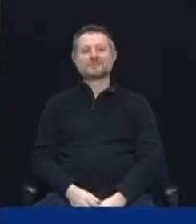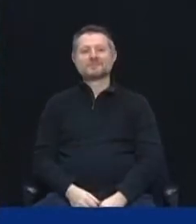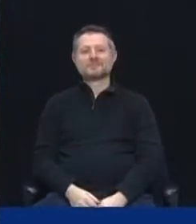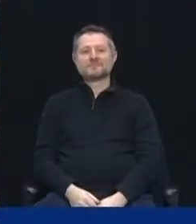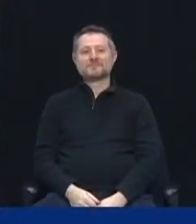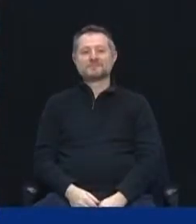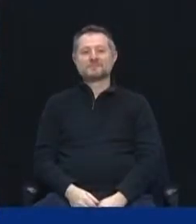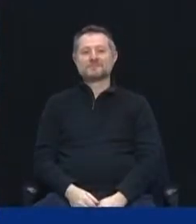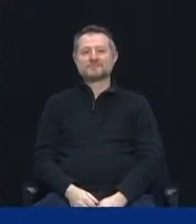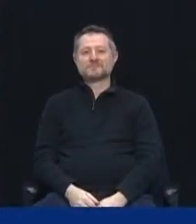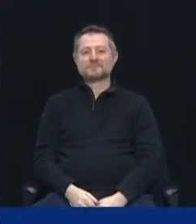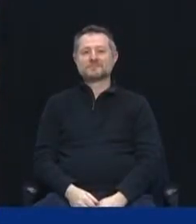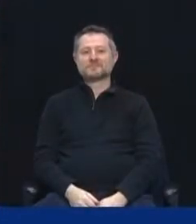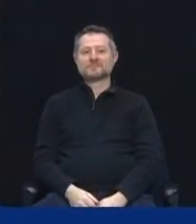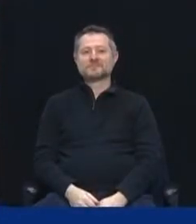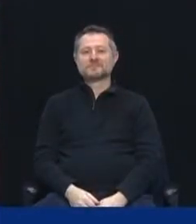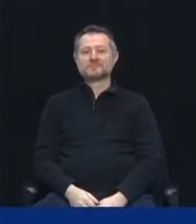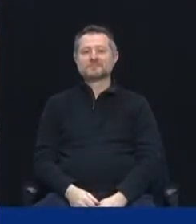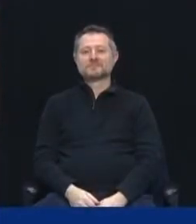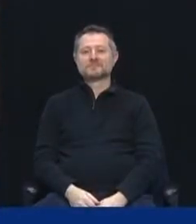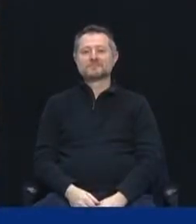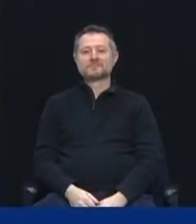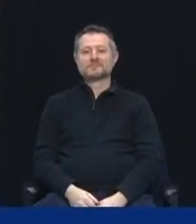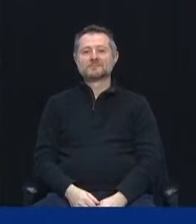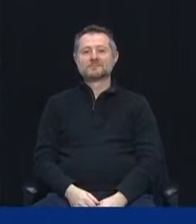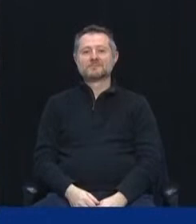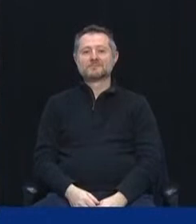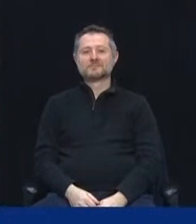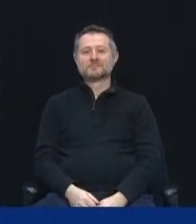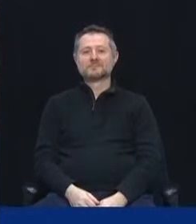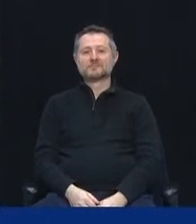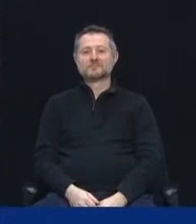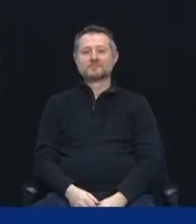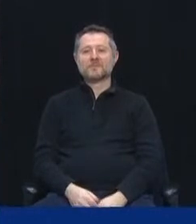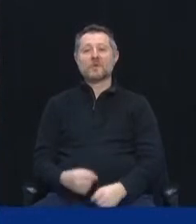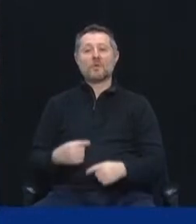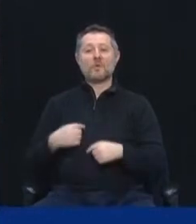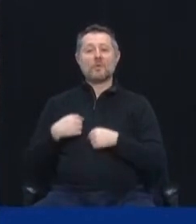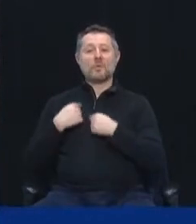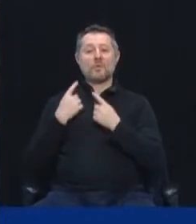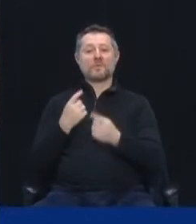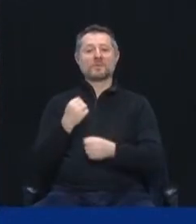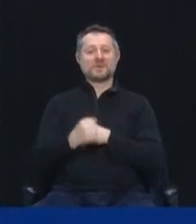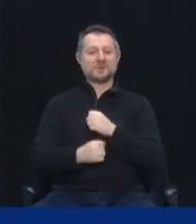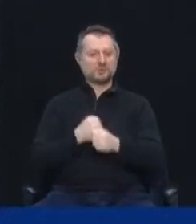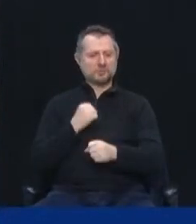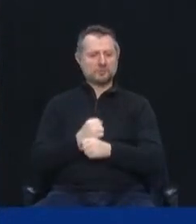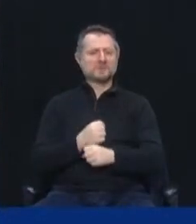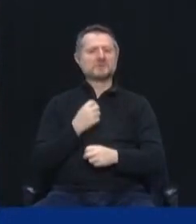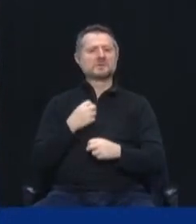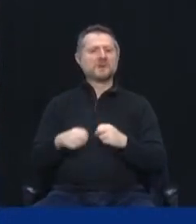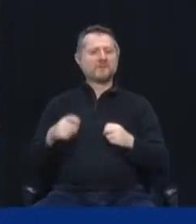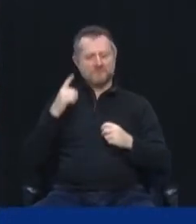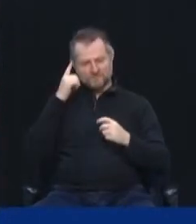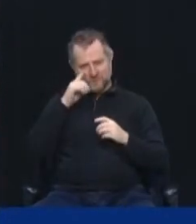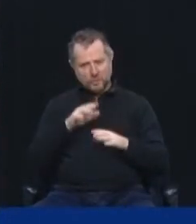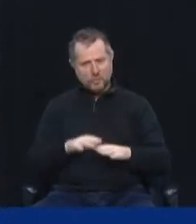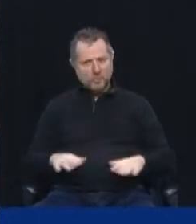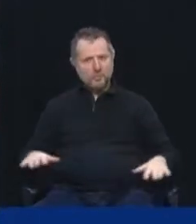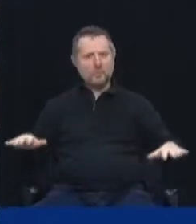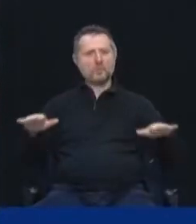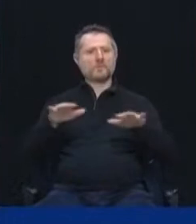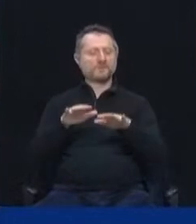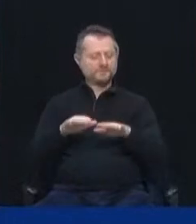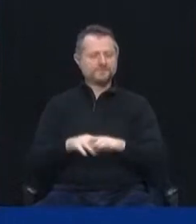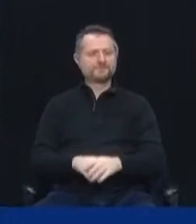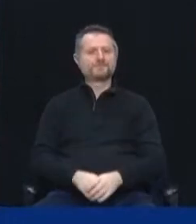All these years, it was very difficult for us and in New York